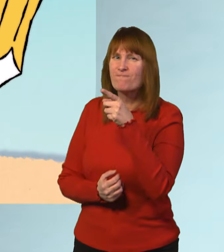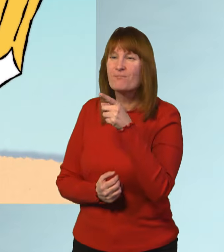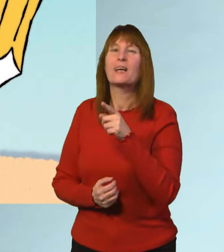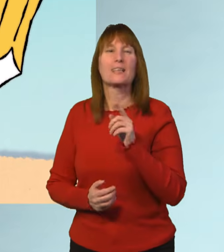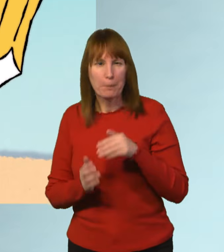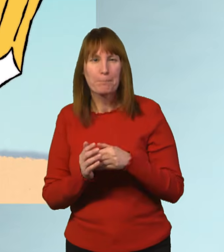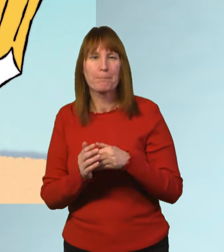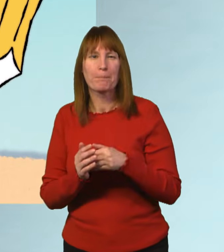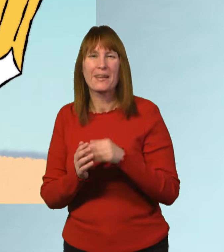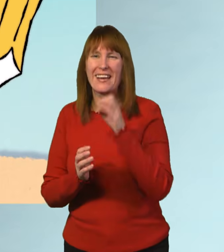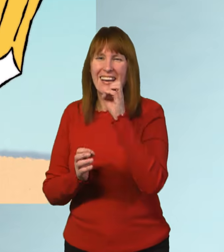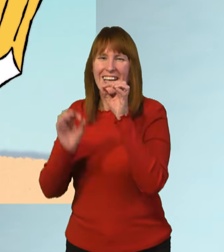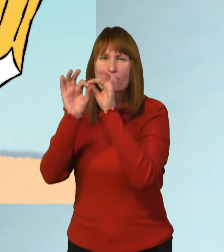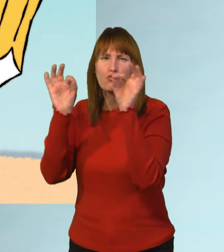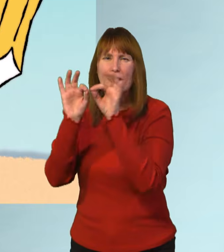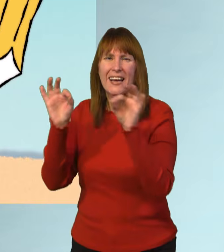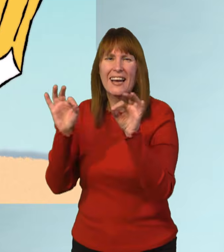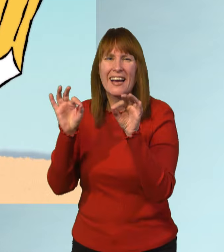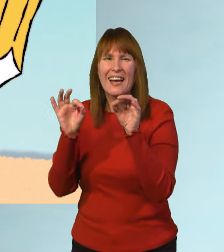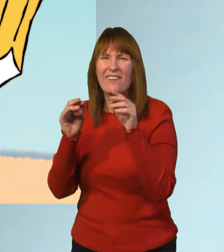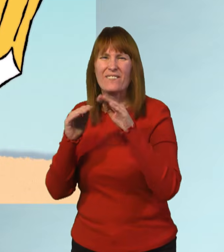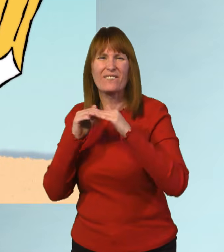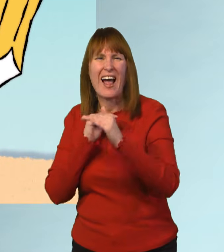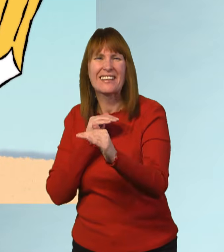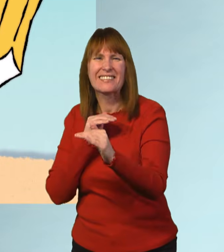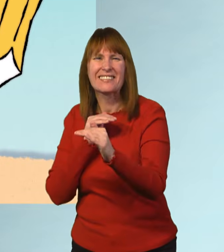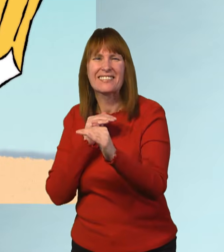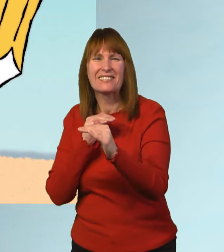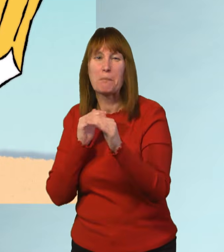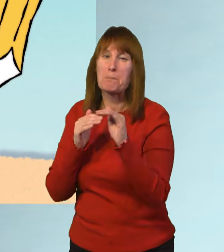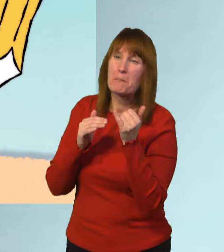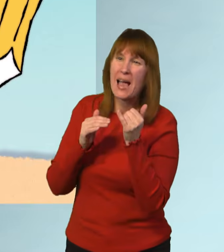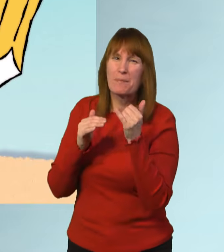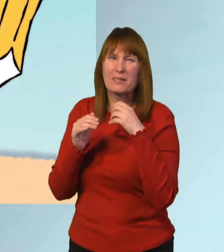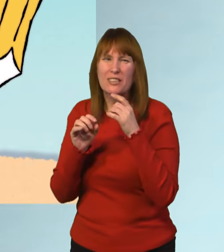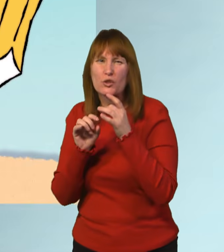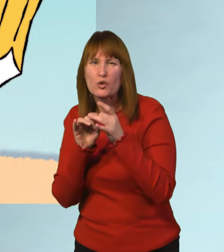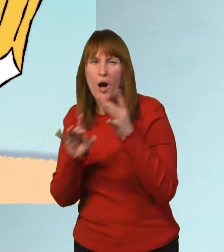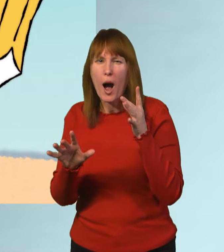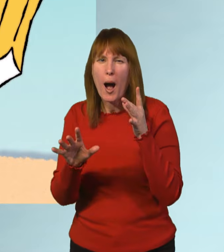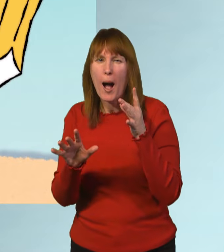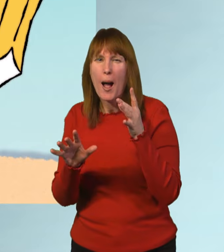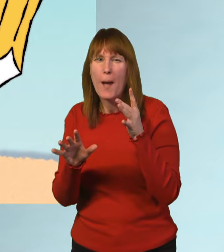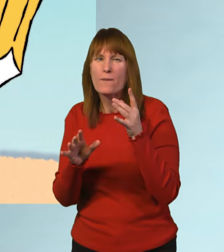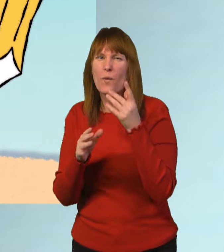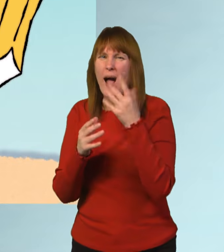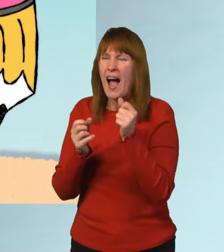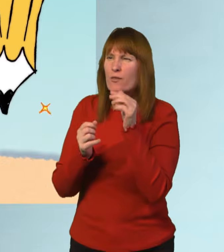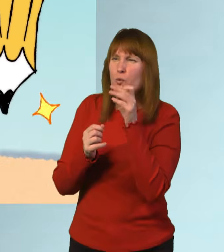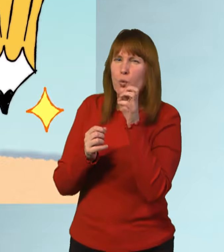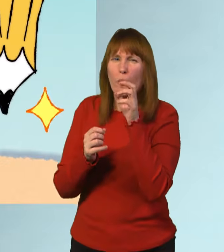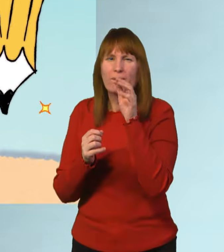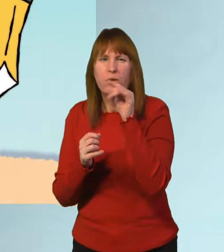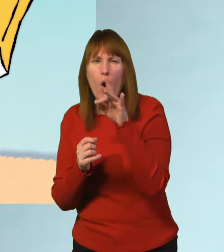Yep, my E string is a bit flat. Or maybe it's a bit sharp. If only I had a tuning fork.